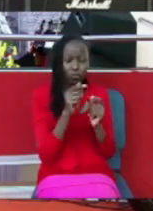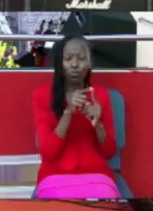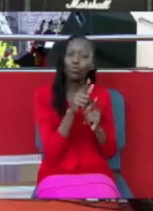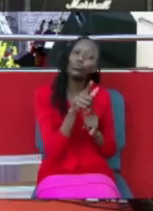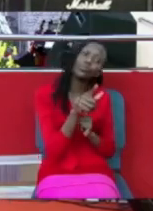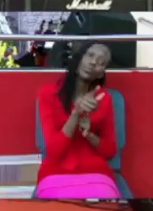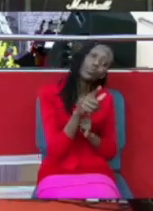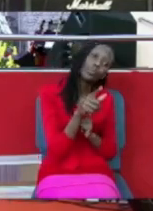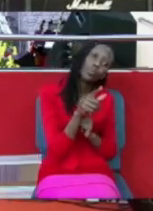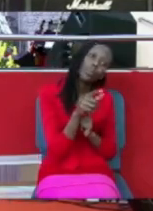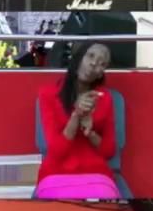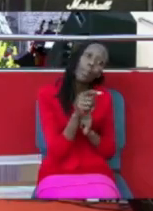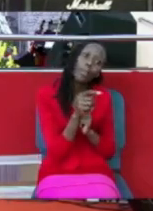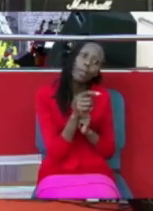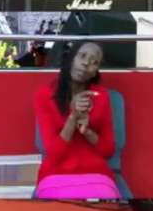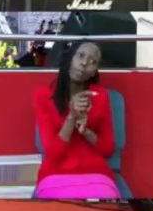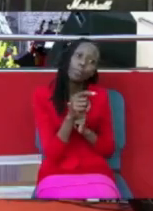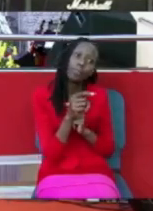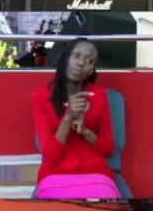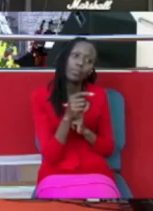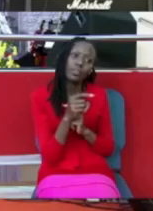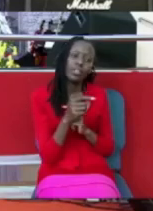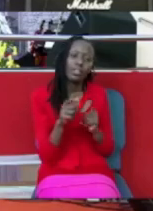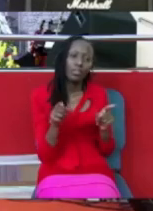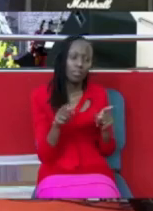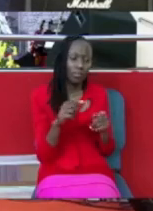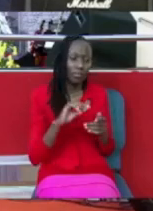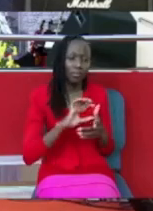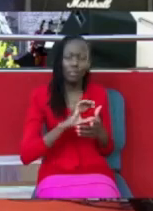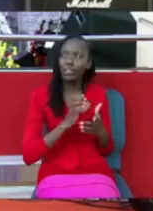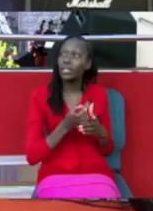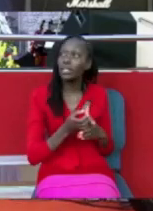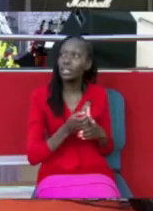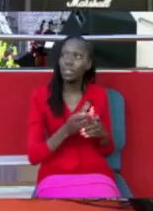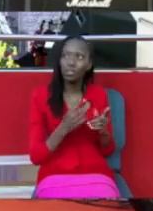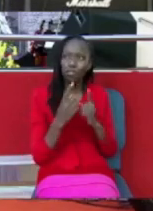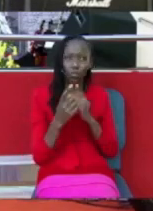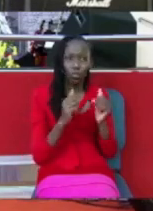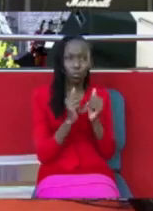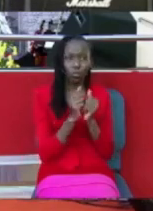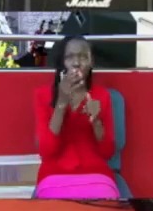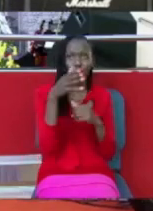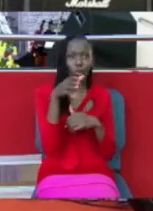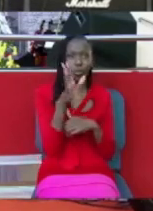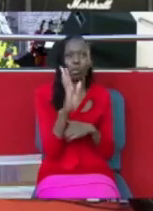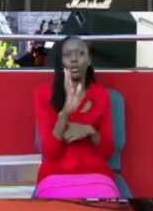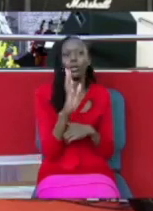likunene. Finally, talk to God about what you have heard. About